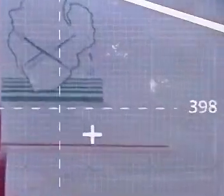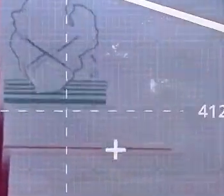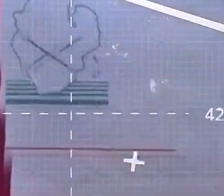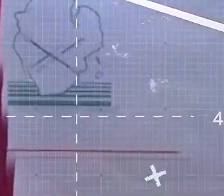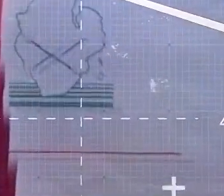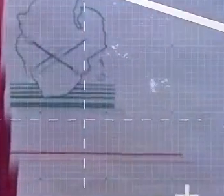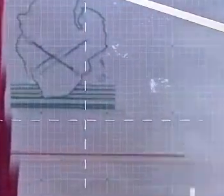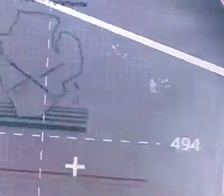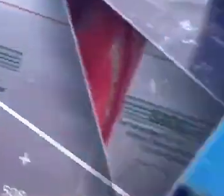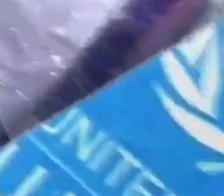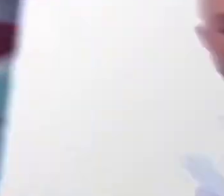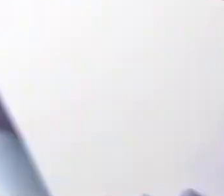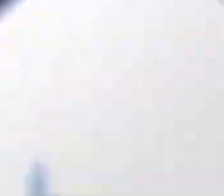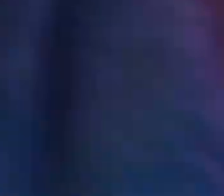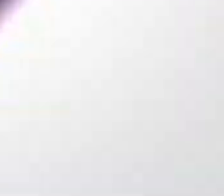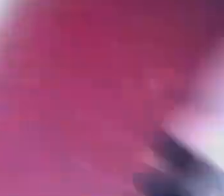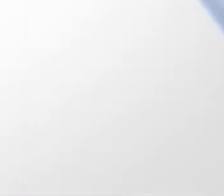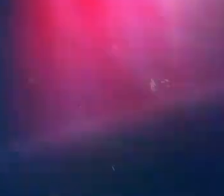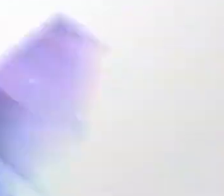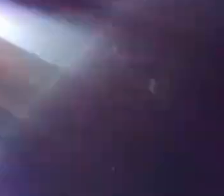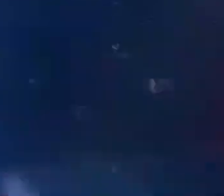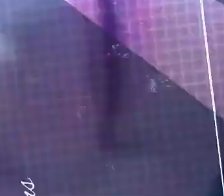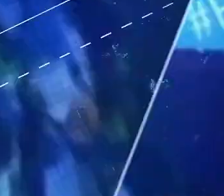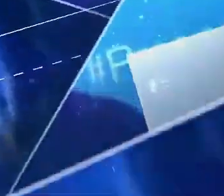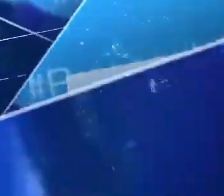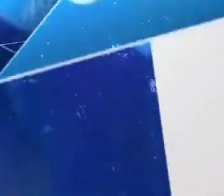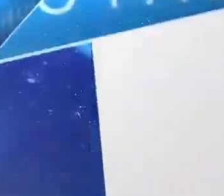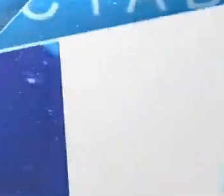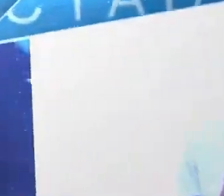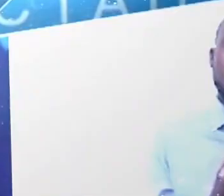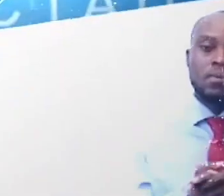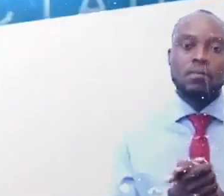And practices that put people first.